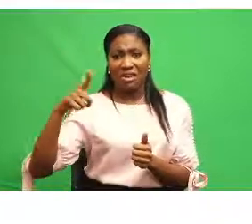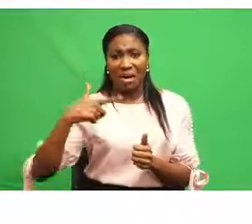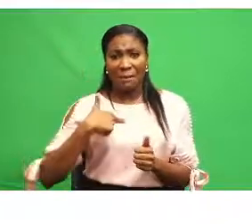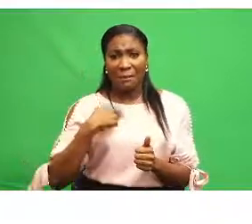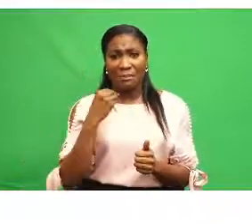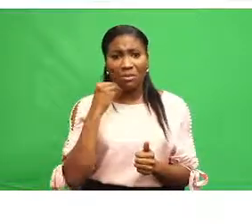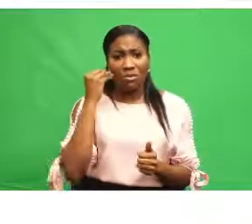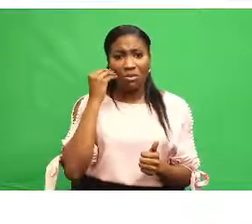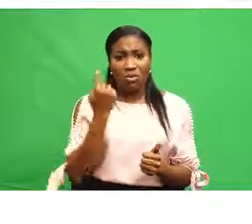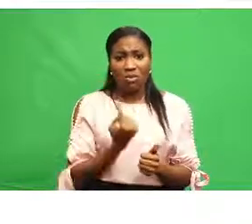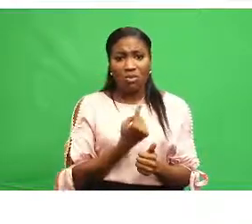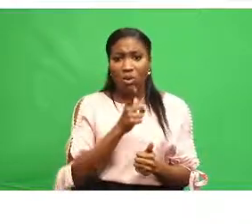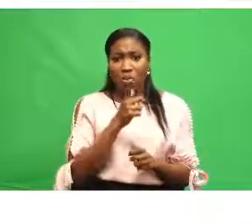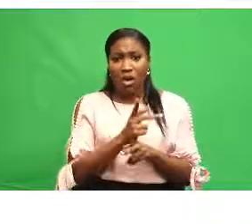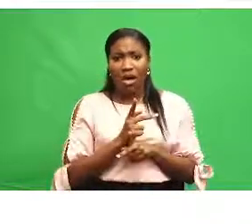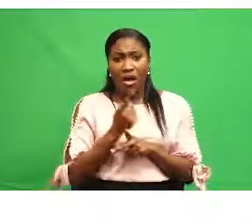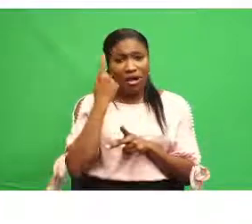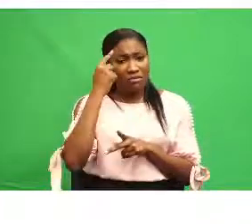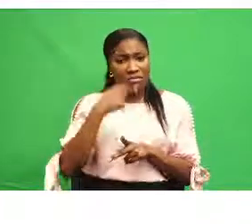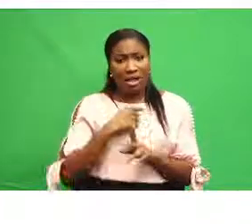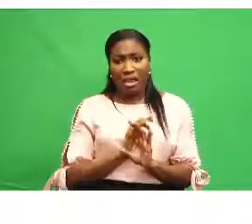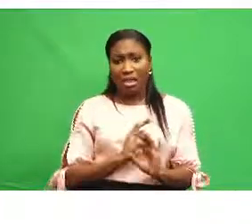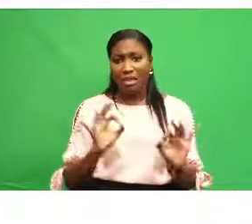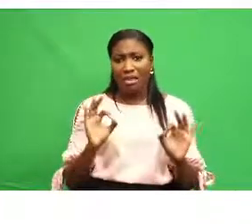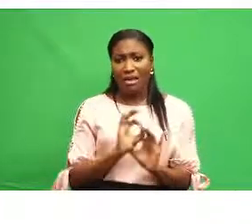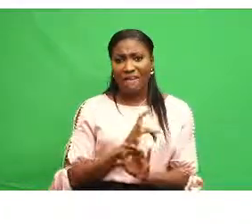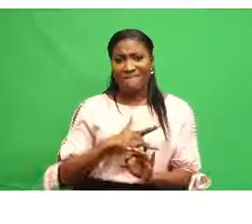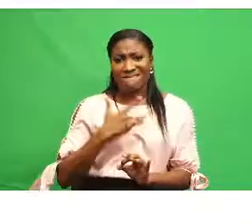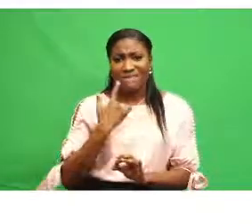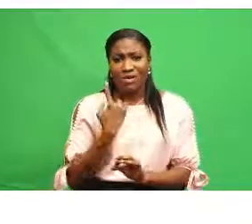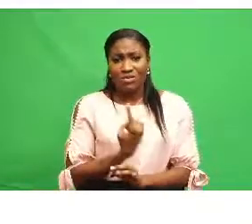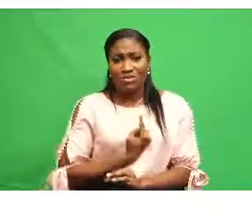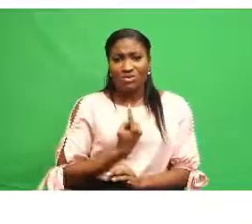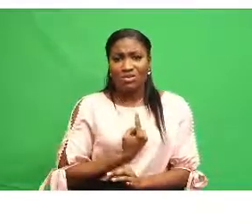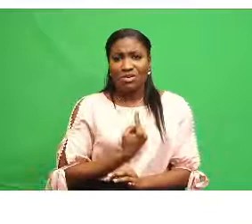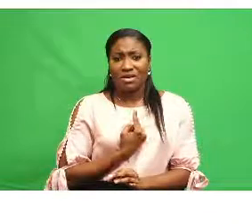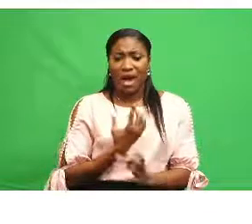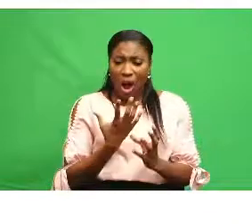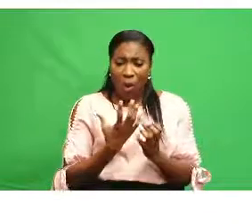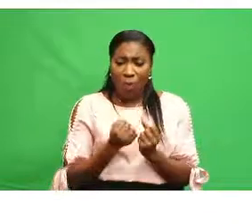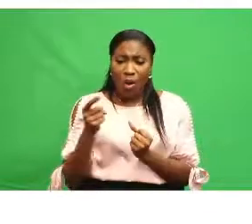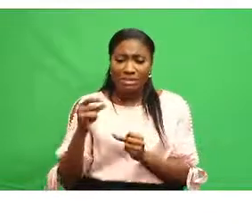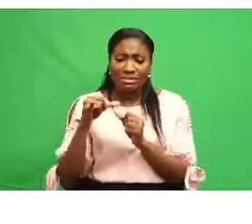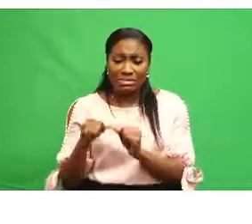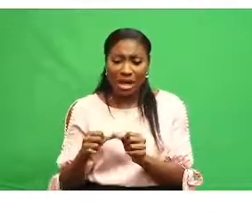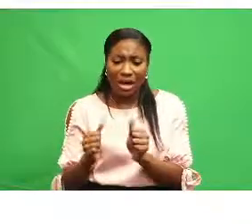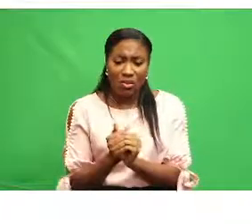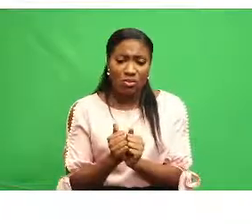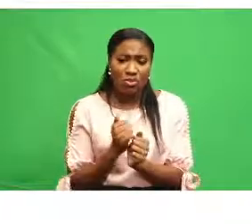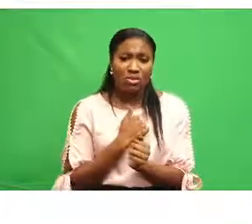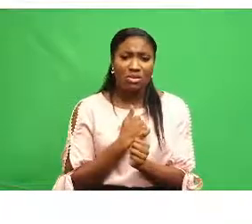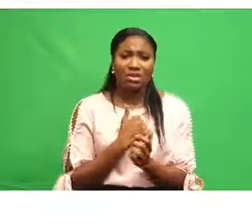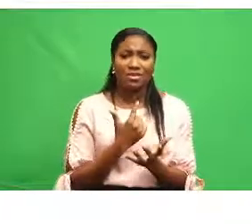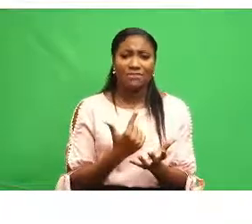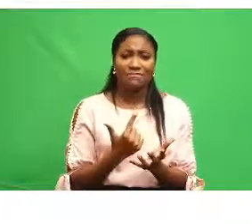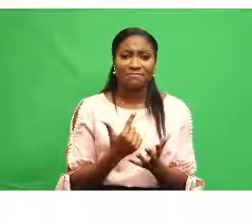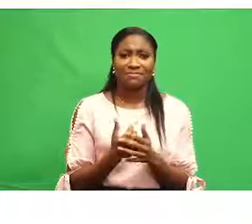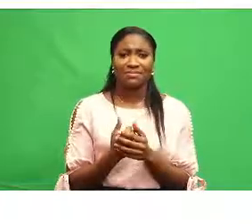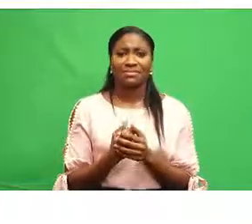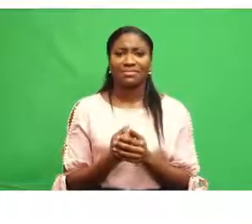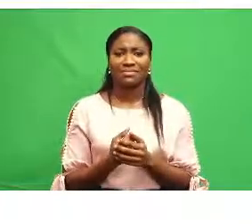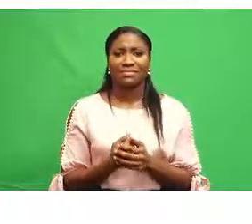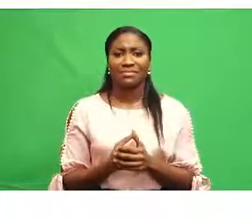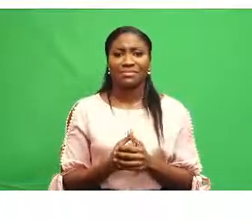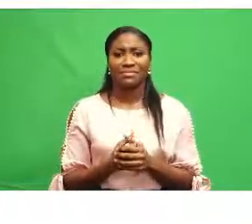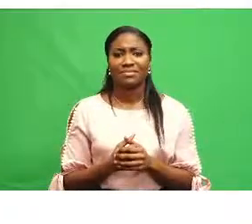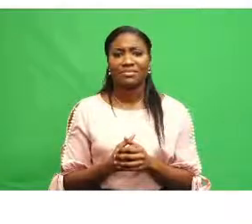that relationship, you want that loved one to be close to you. So it's not uncommon that you subject yourself to that